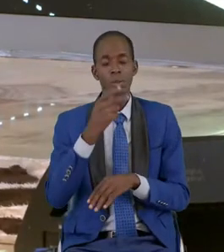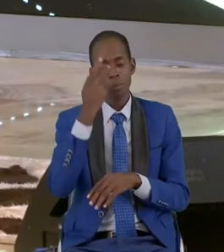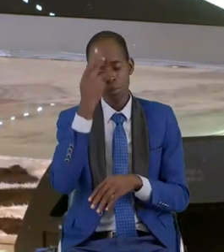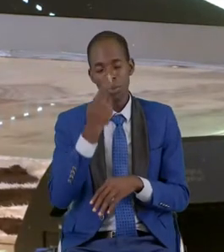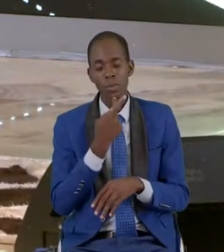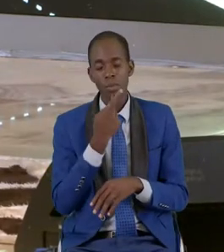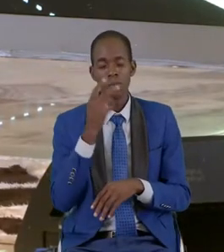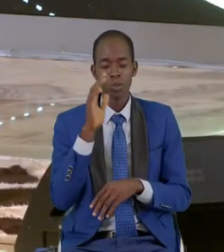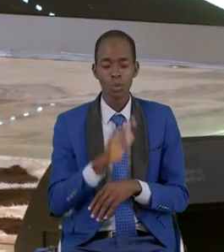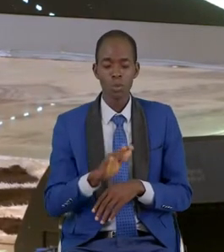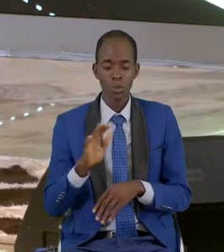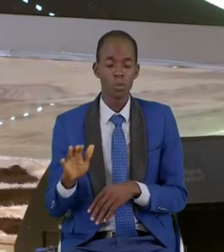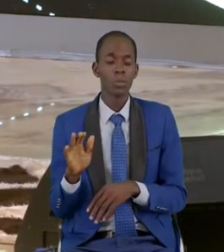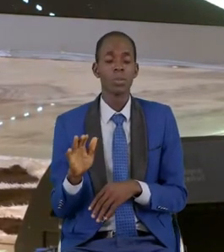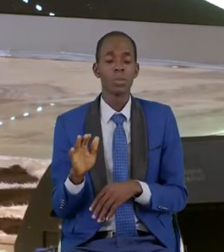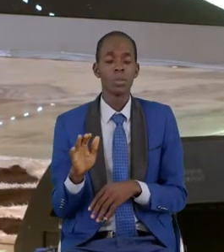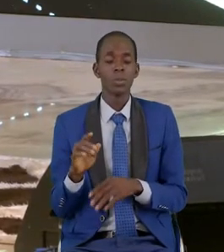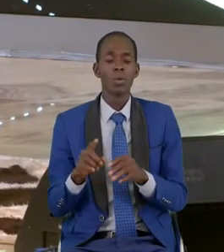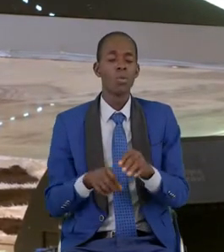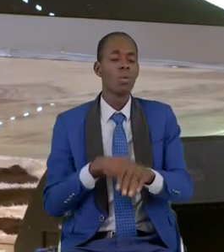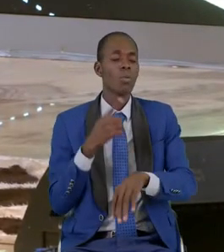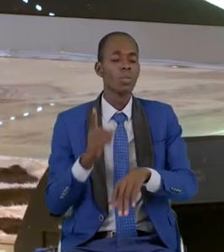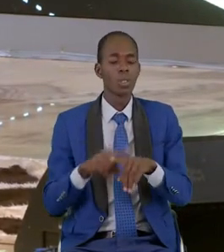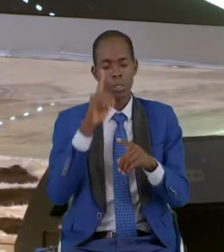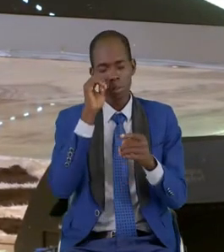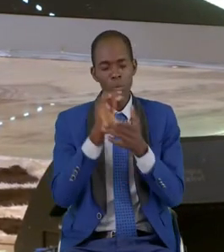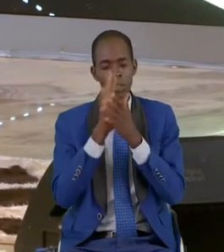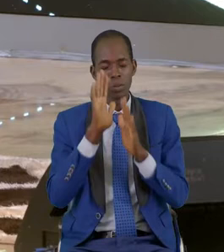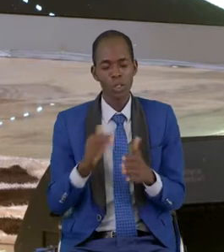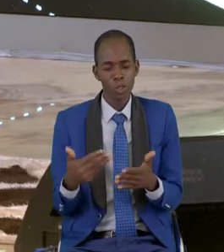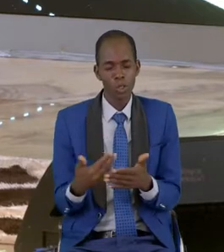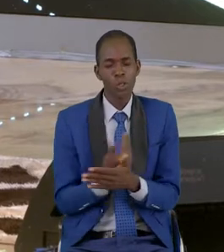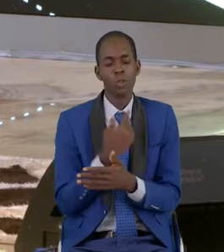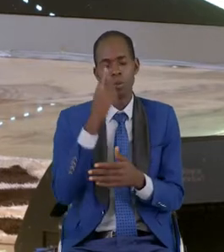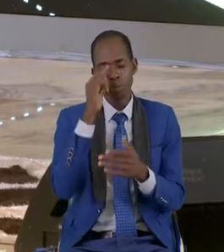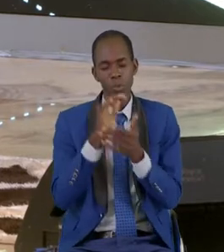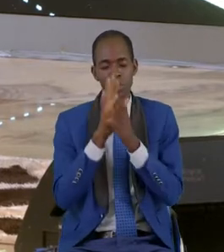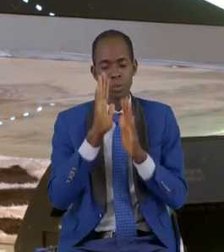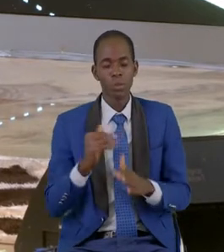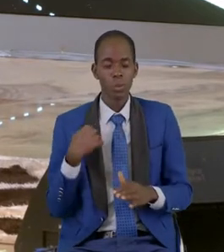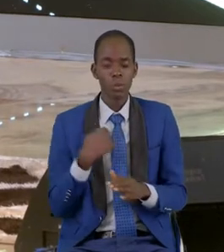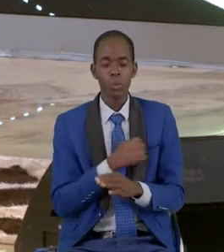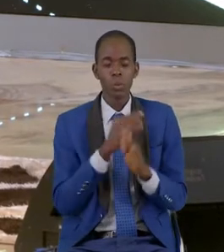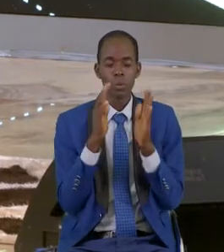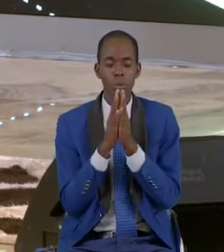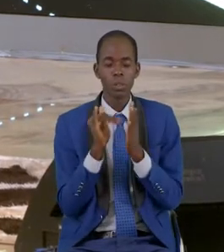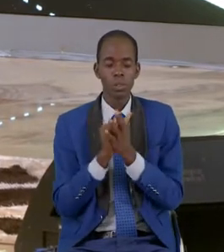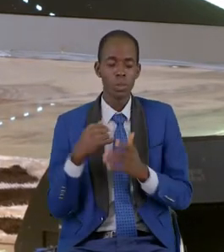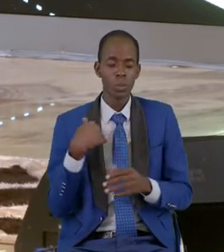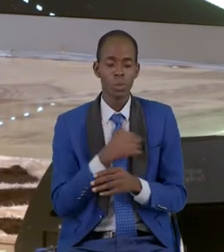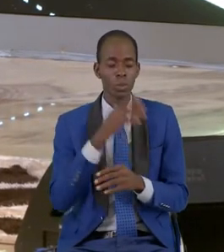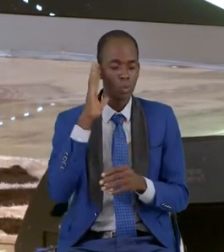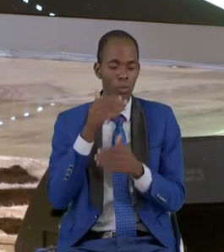children, long-time believers and newcomers, we pray, we'll follow your word step by